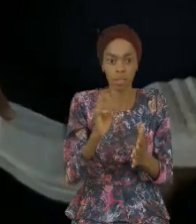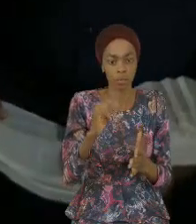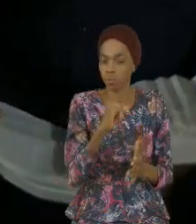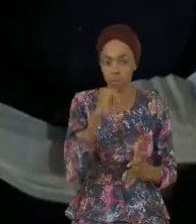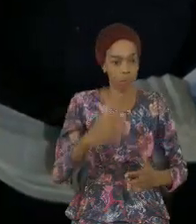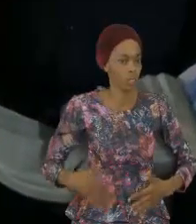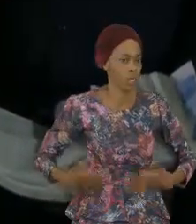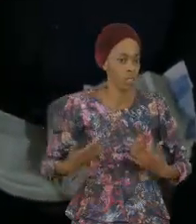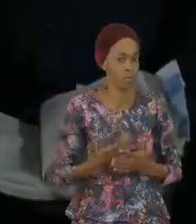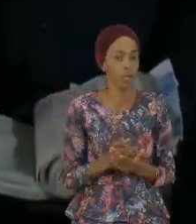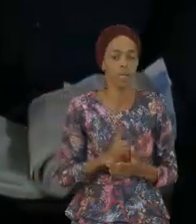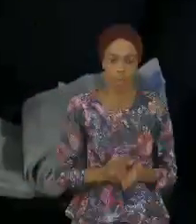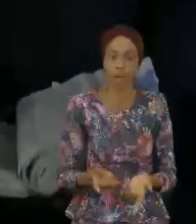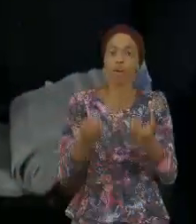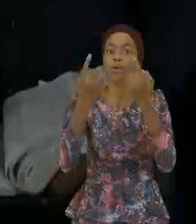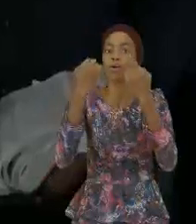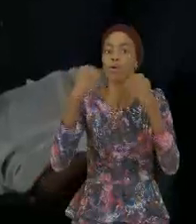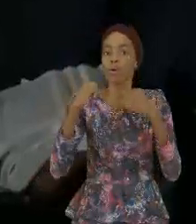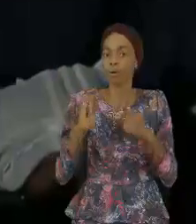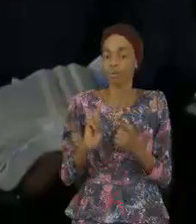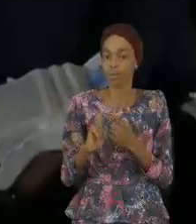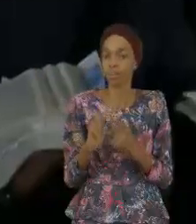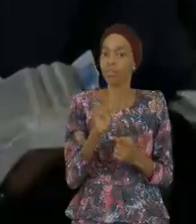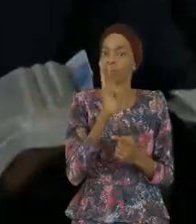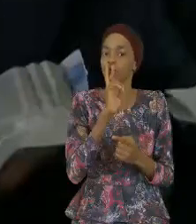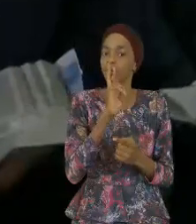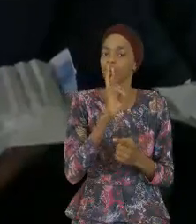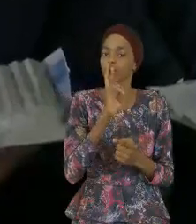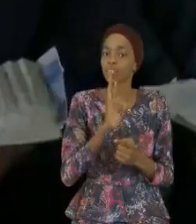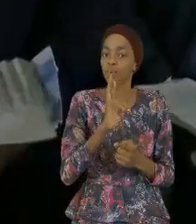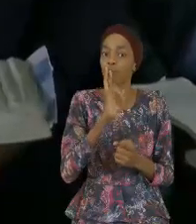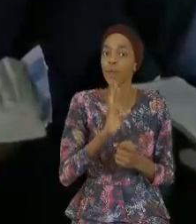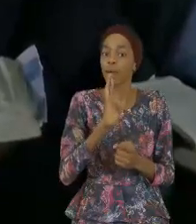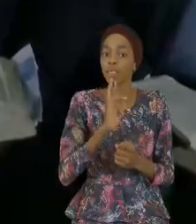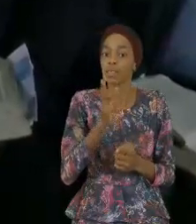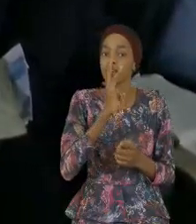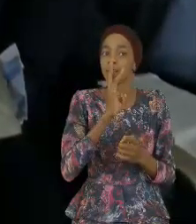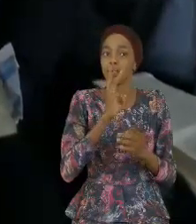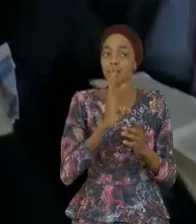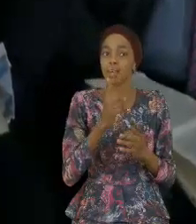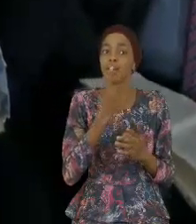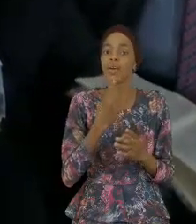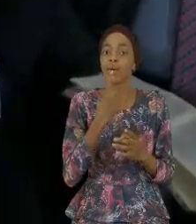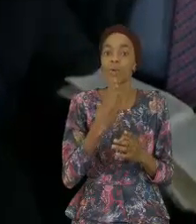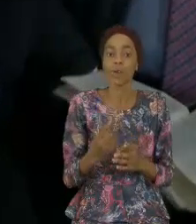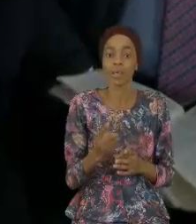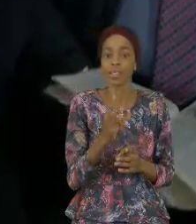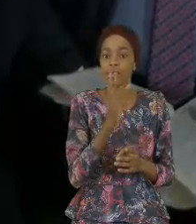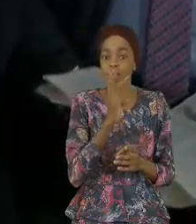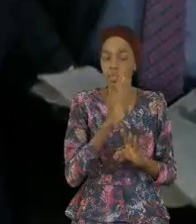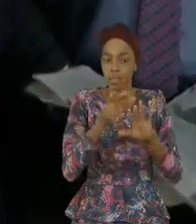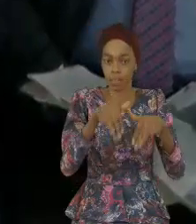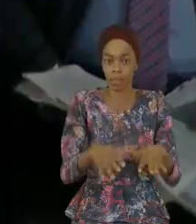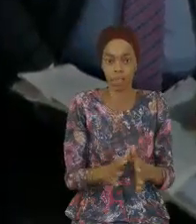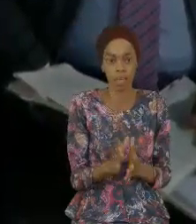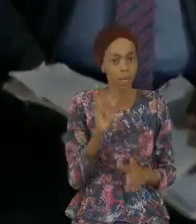Fast forward and come to the Red Sea. The people that he thought will not live, they